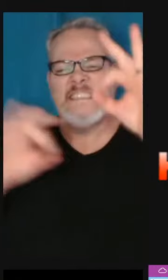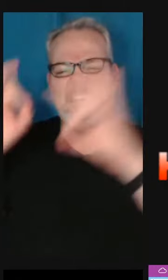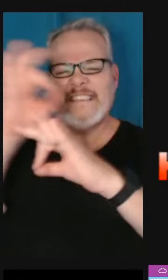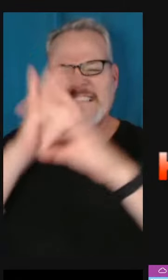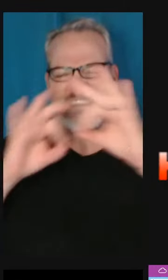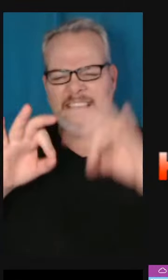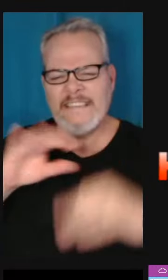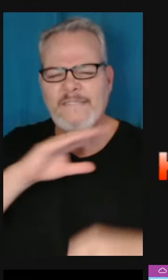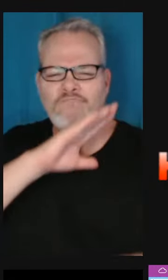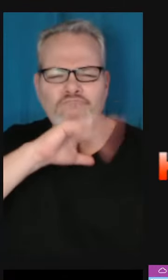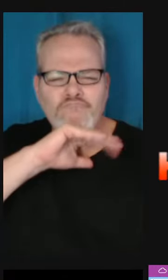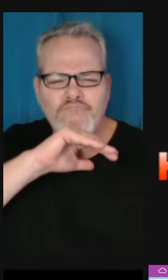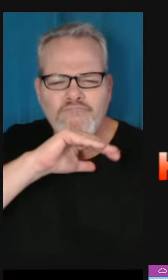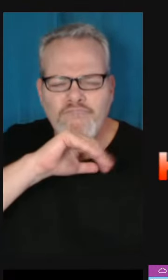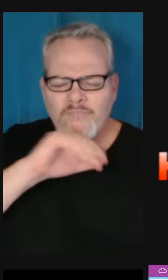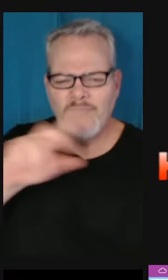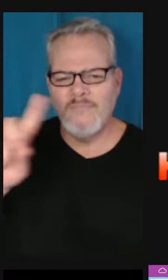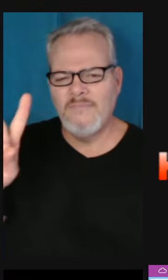and